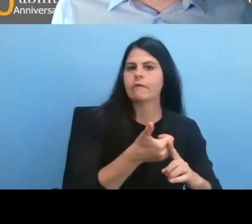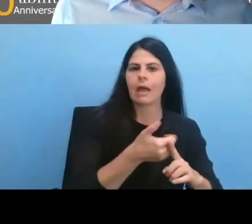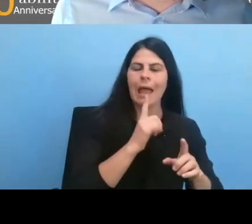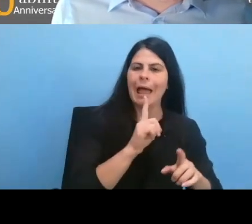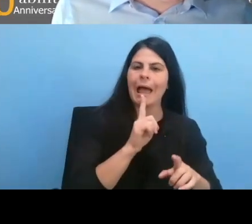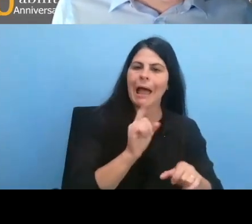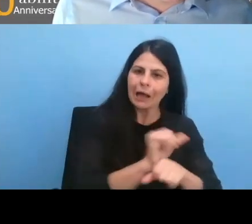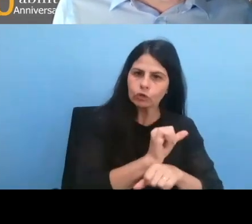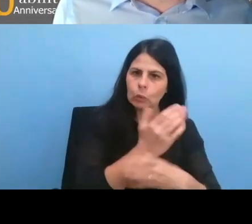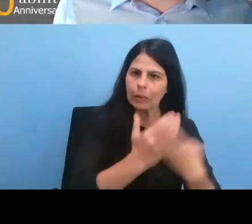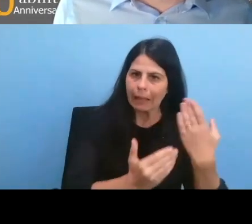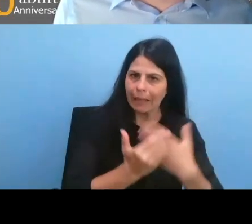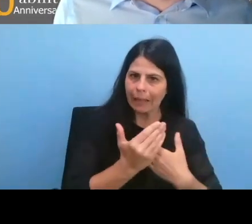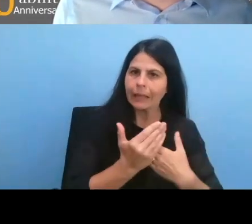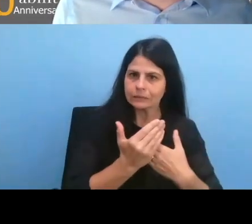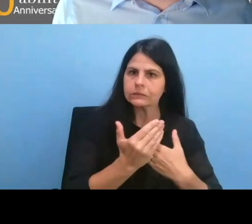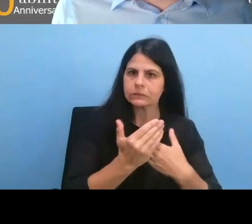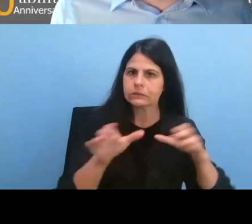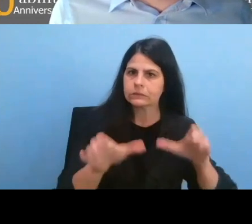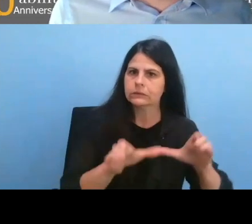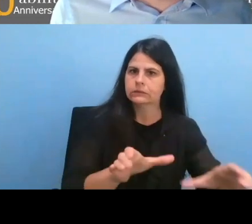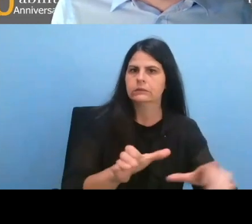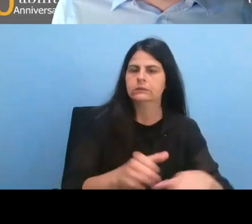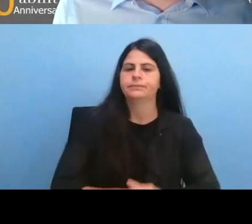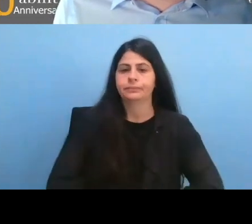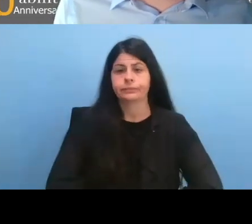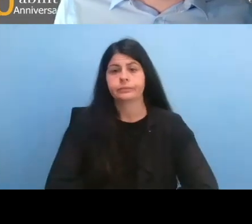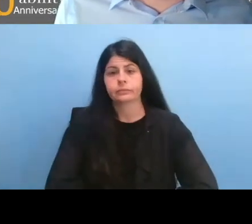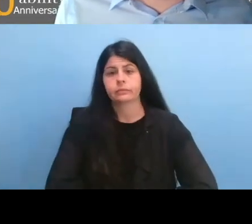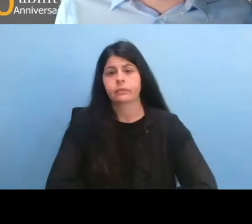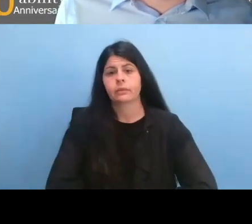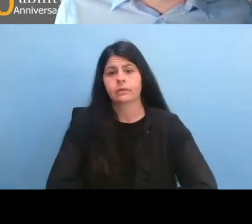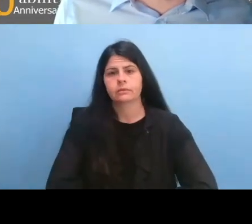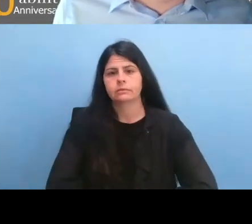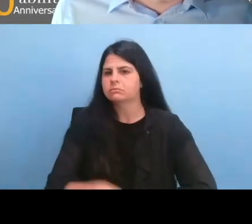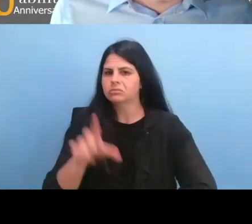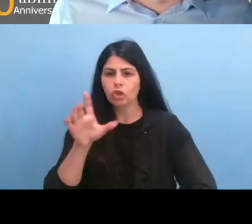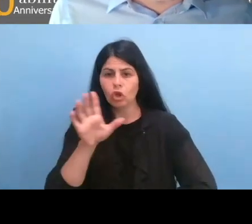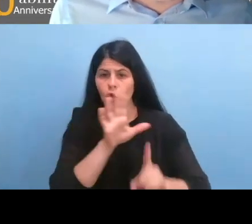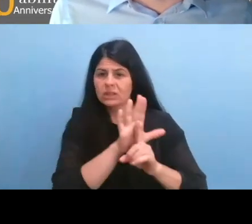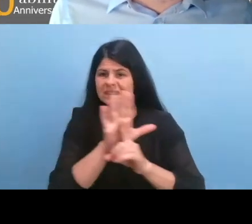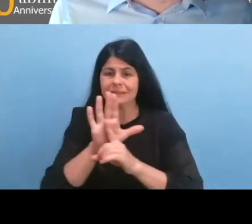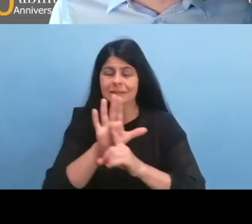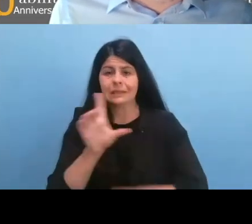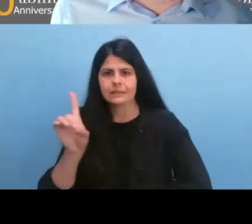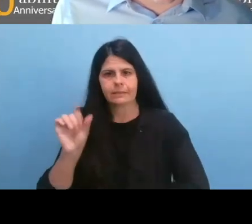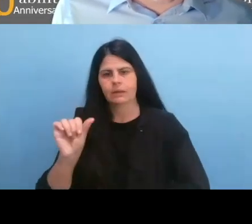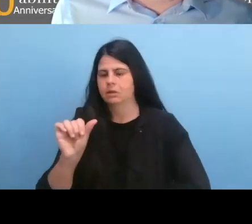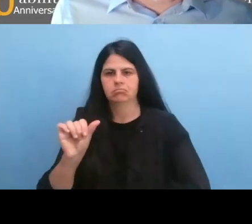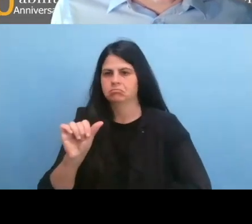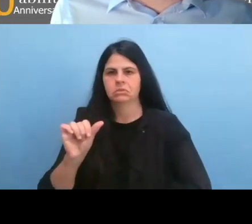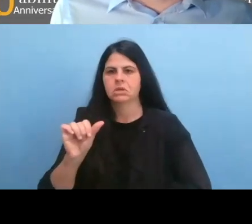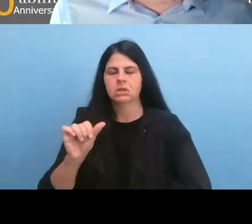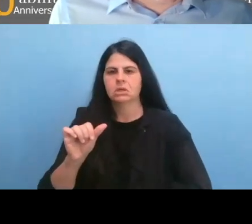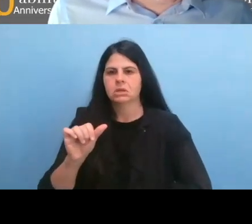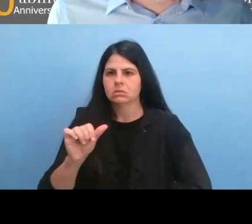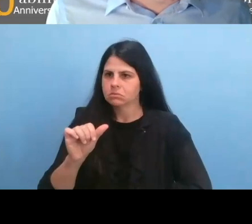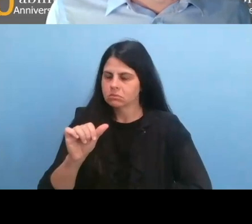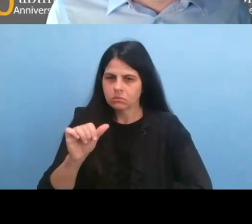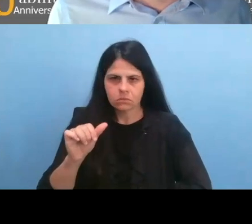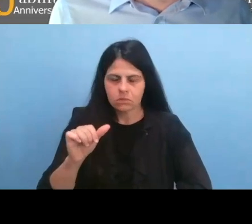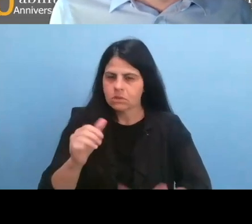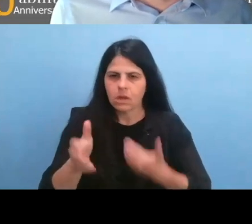going hands-on. And disability should at no point become a disqualifier for being part of any